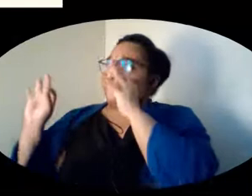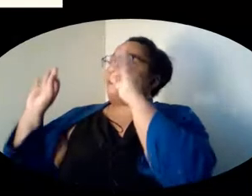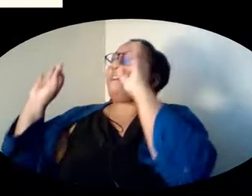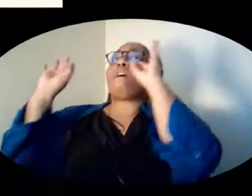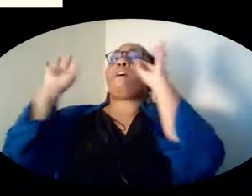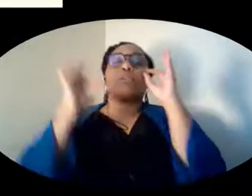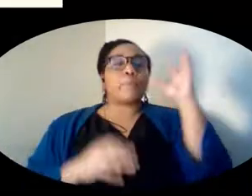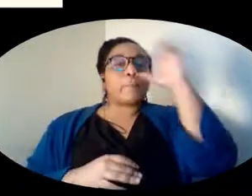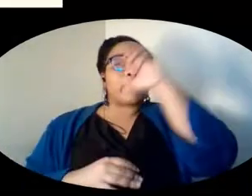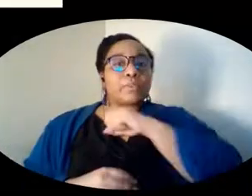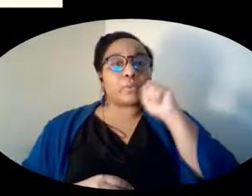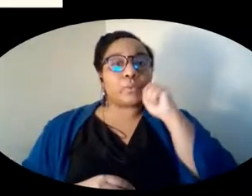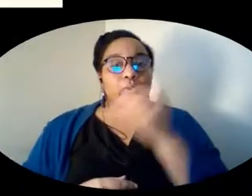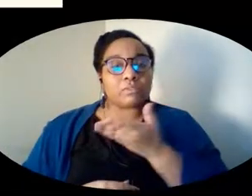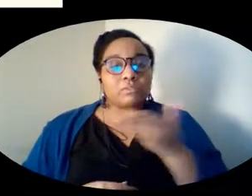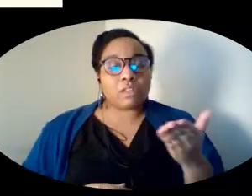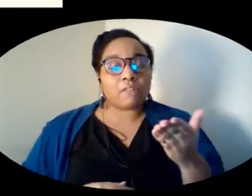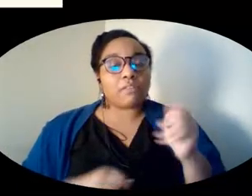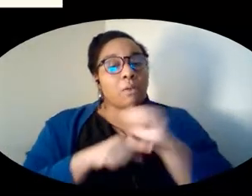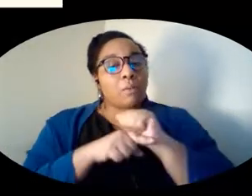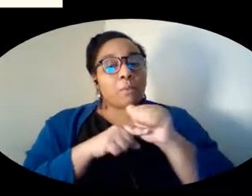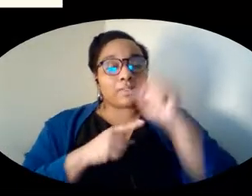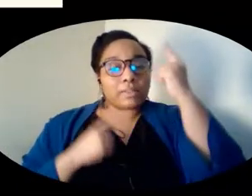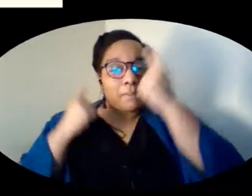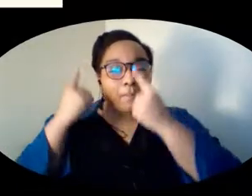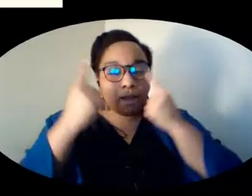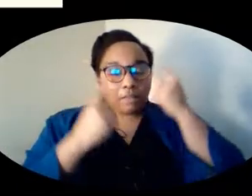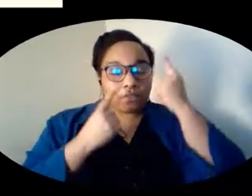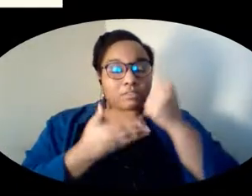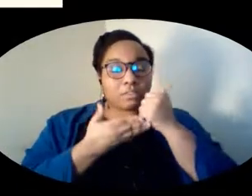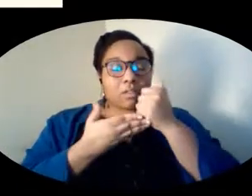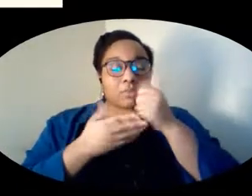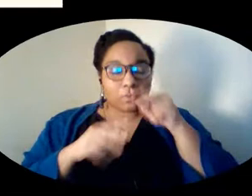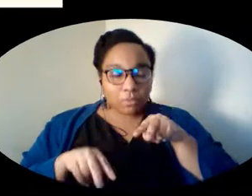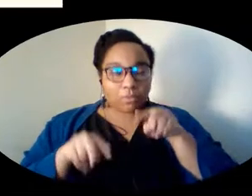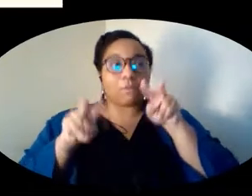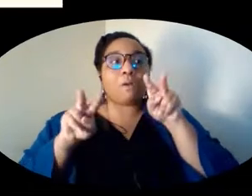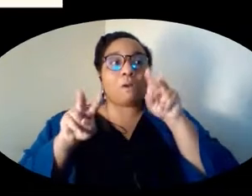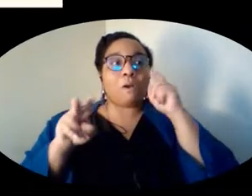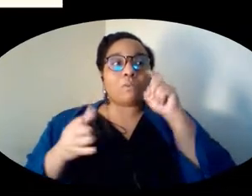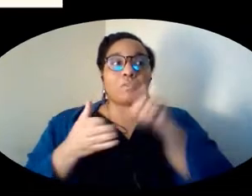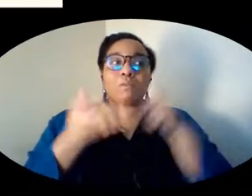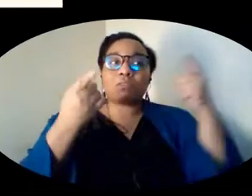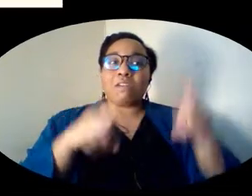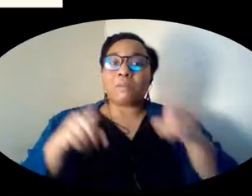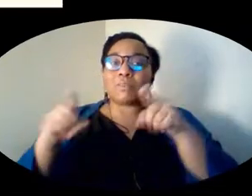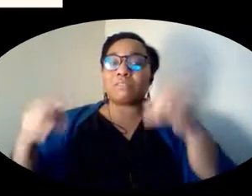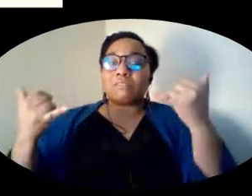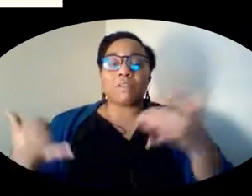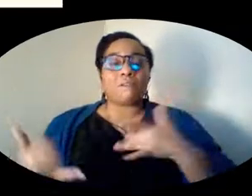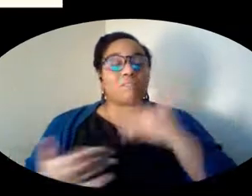stuff. Practicing mindfulness helps you notice what's happening right now. You take time to